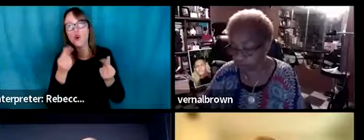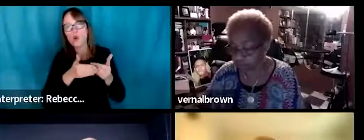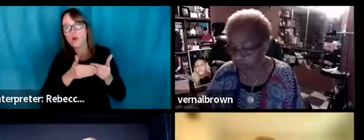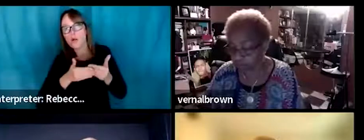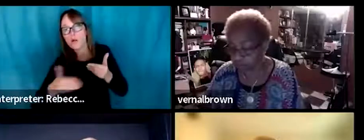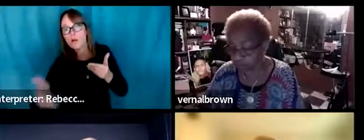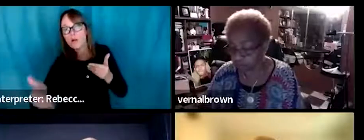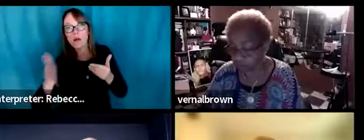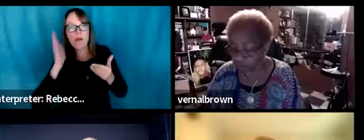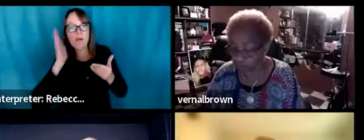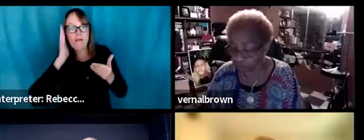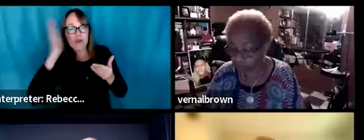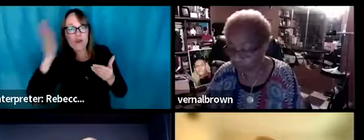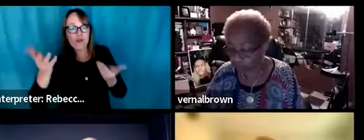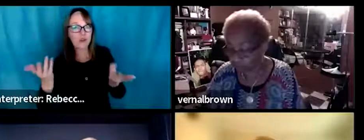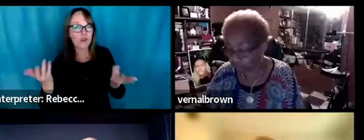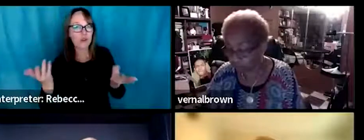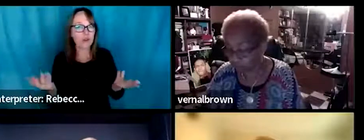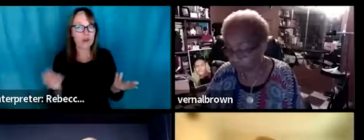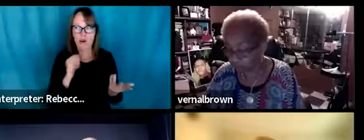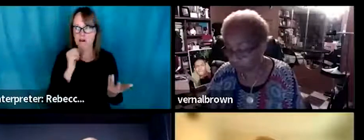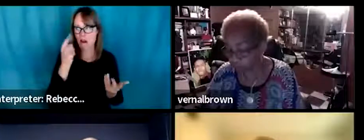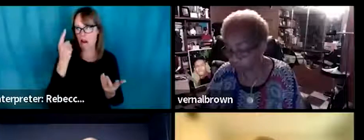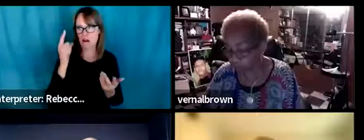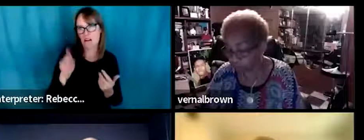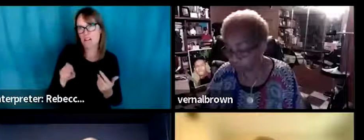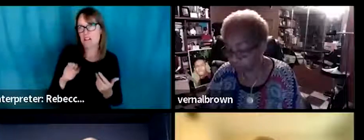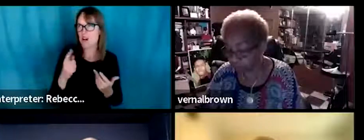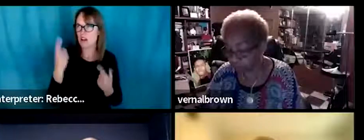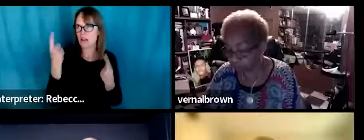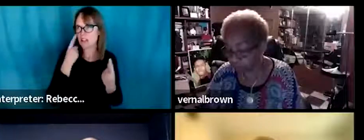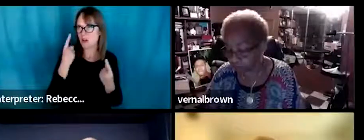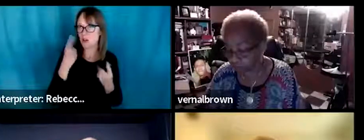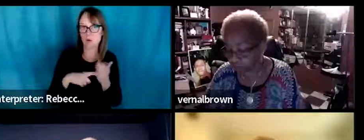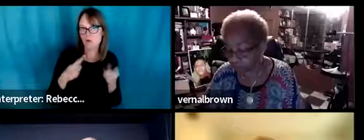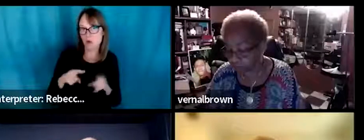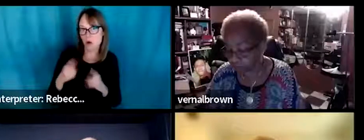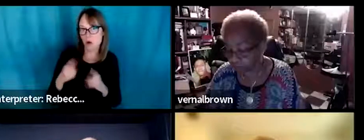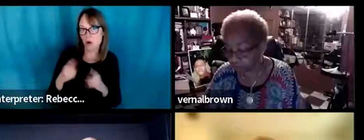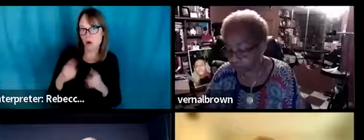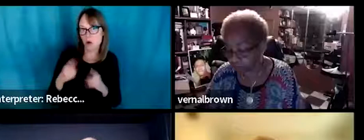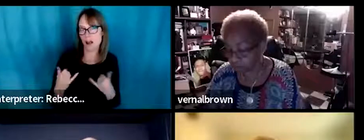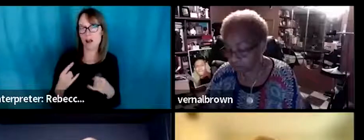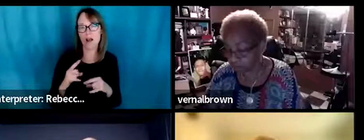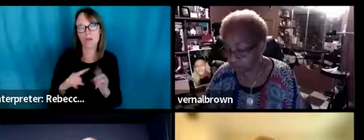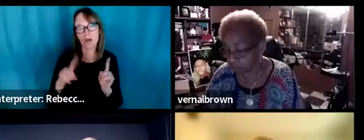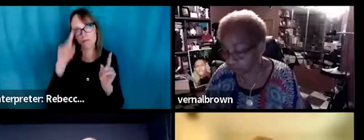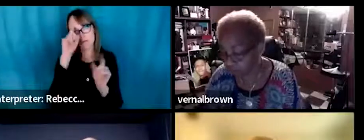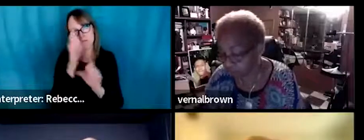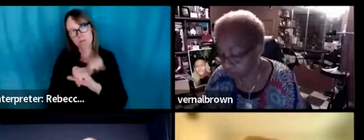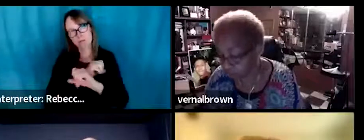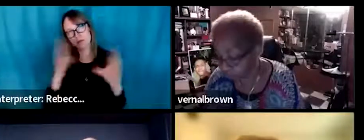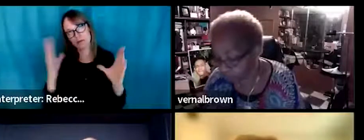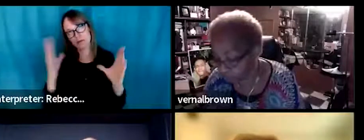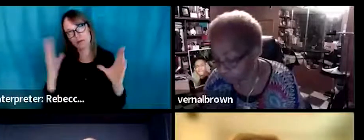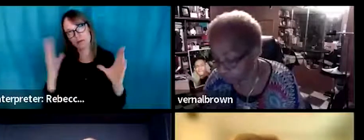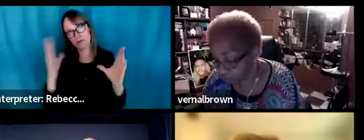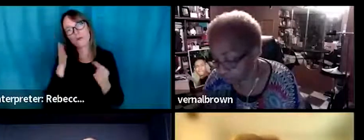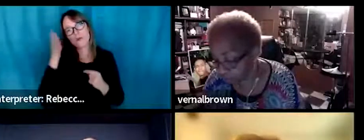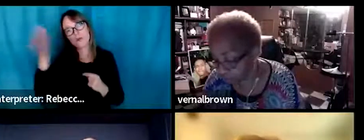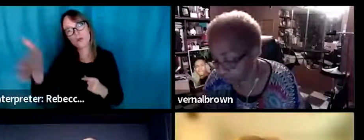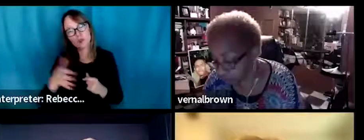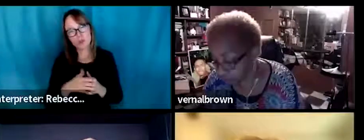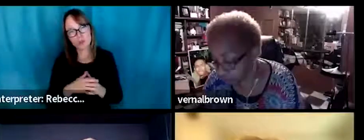on today. I think in regard to the sole source contracts, an increase to $200,000 would